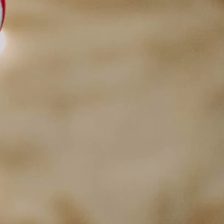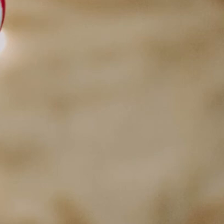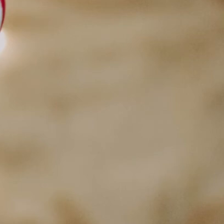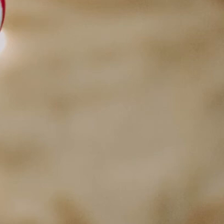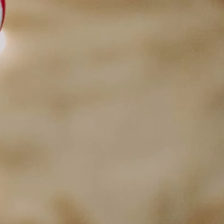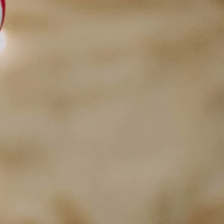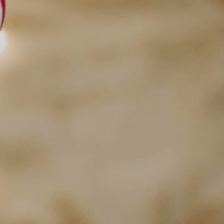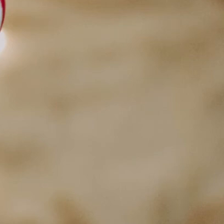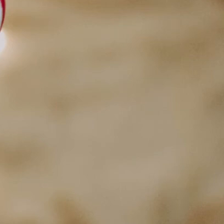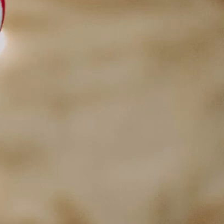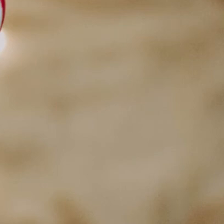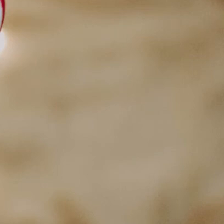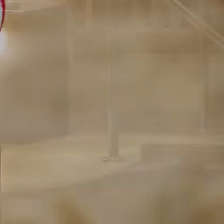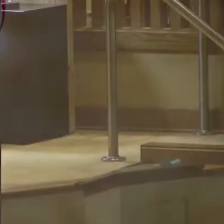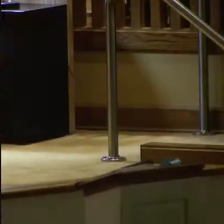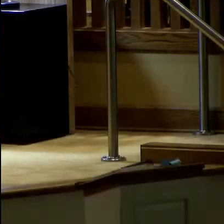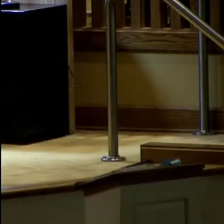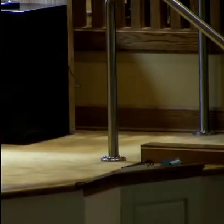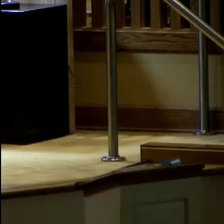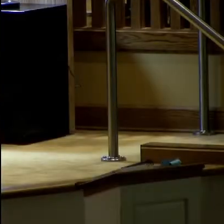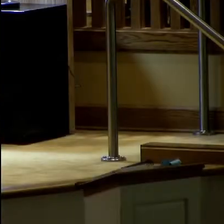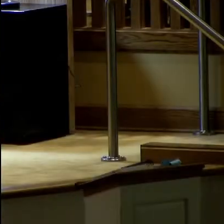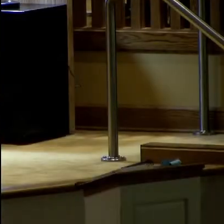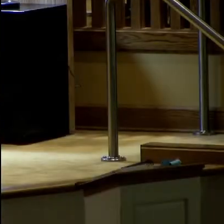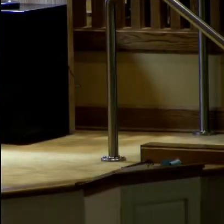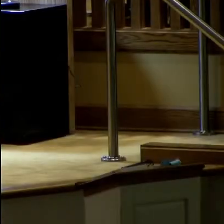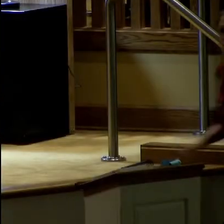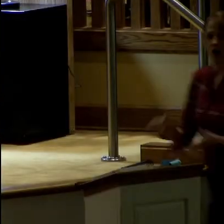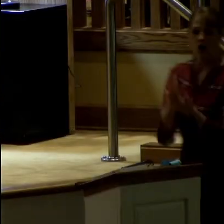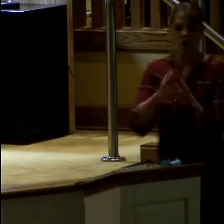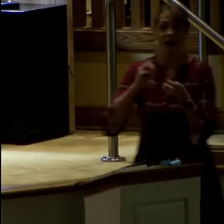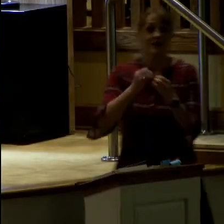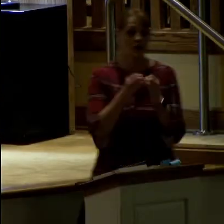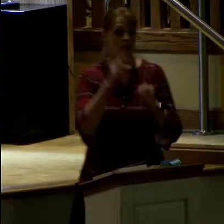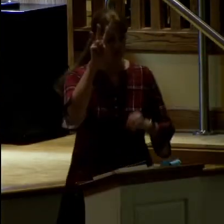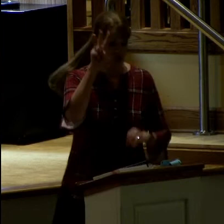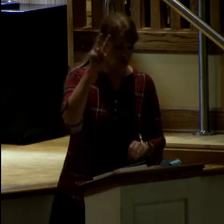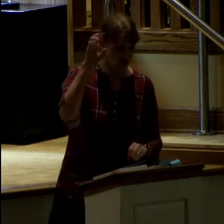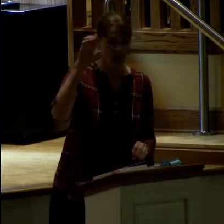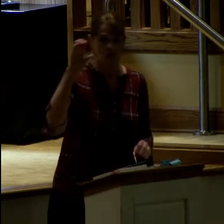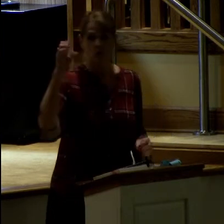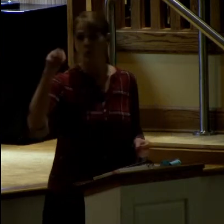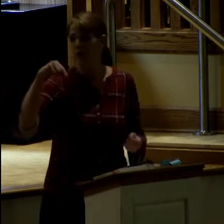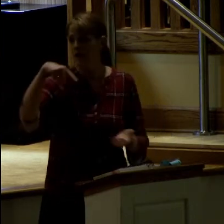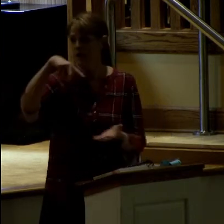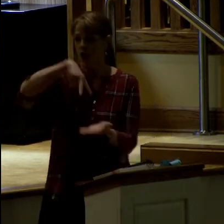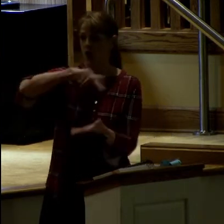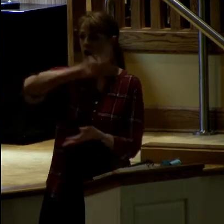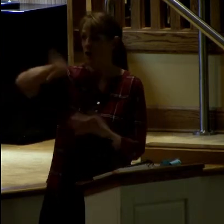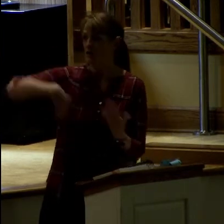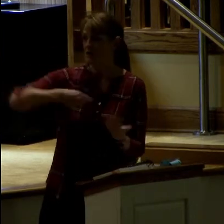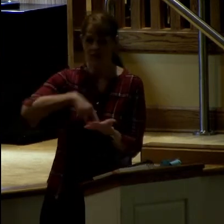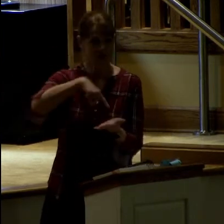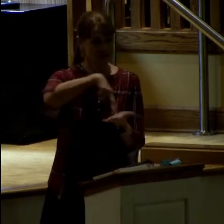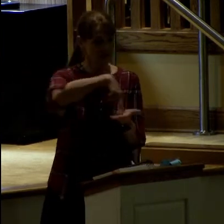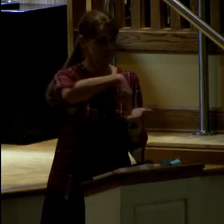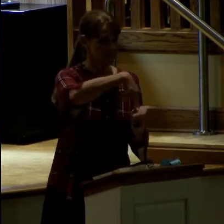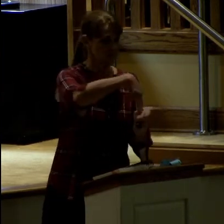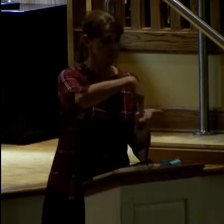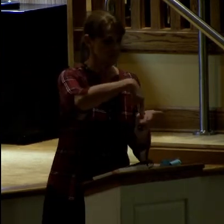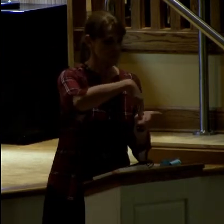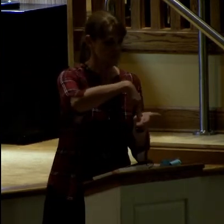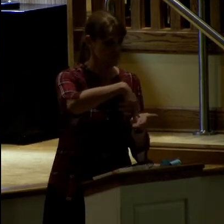All right, good evening. Get a songbook, please, and turn to number 201. All rise. All rise, number 201, please.